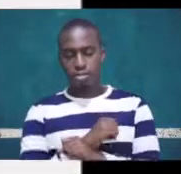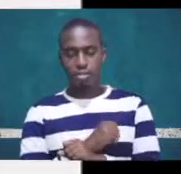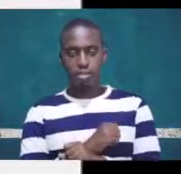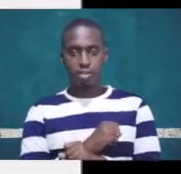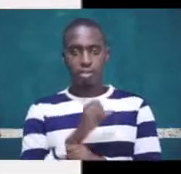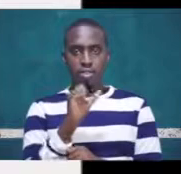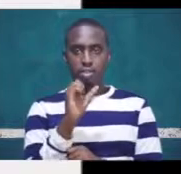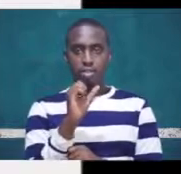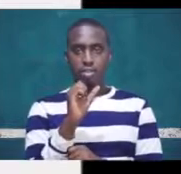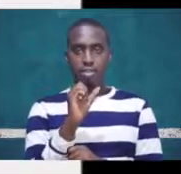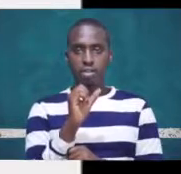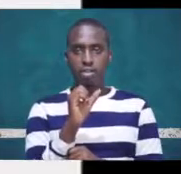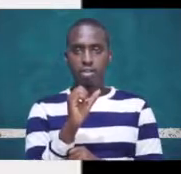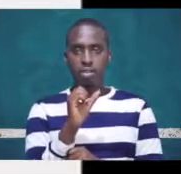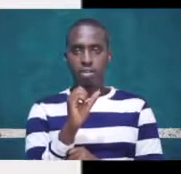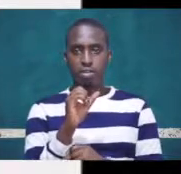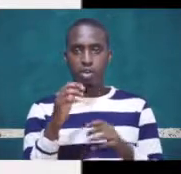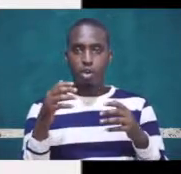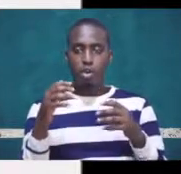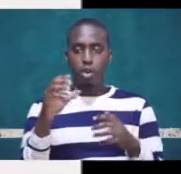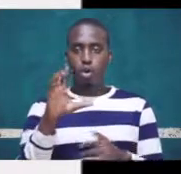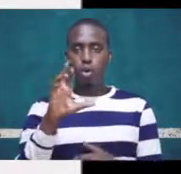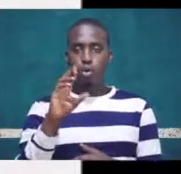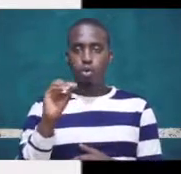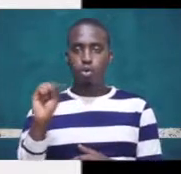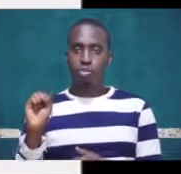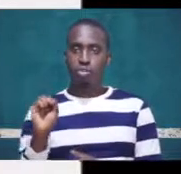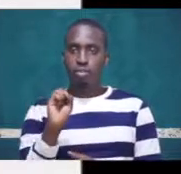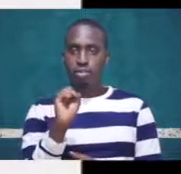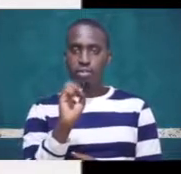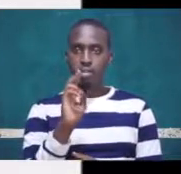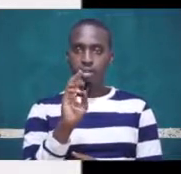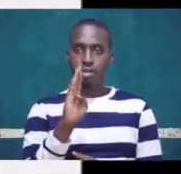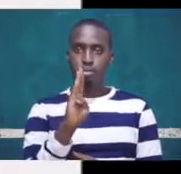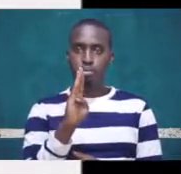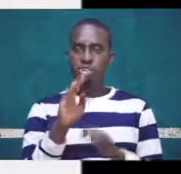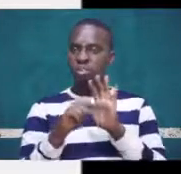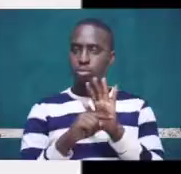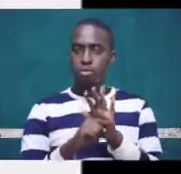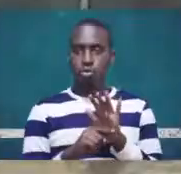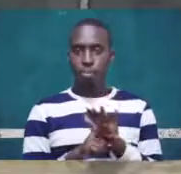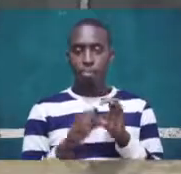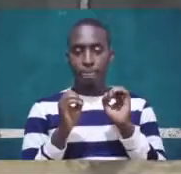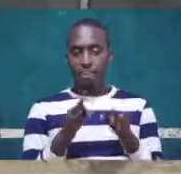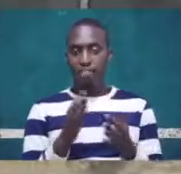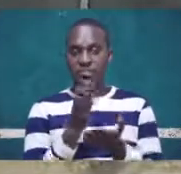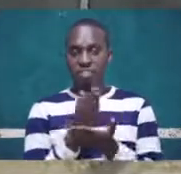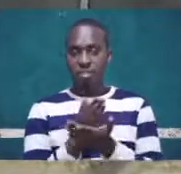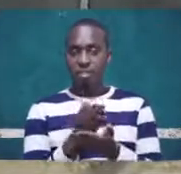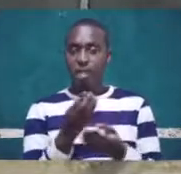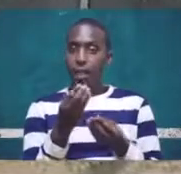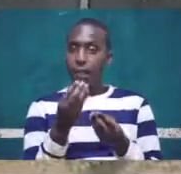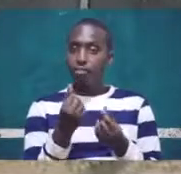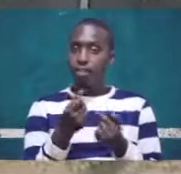substitutes. They lack what you call close substitutes. For example, the consumer of beans or the consumer of rice, even if price